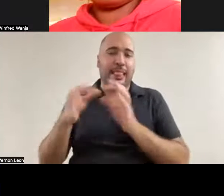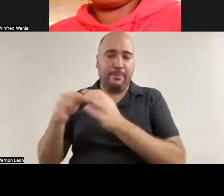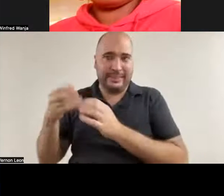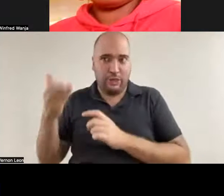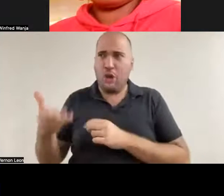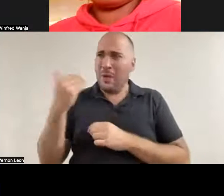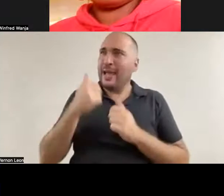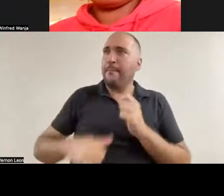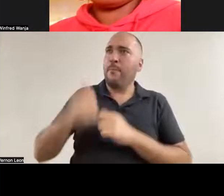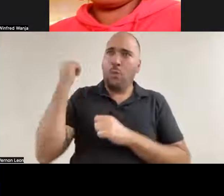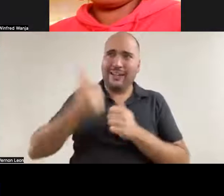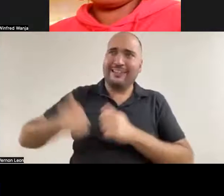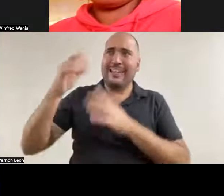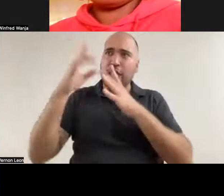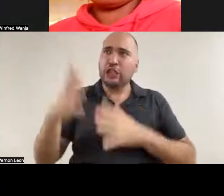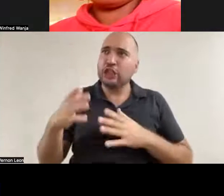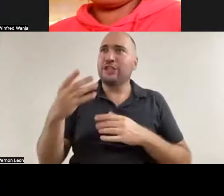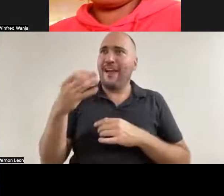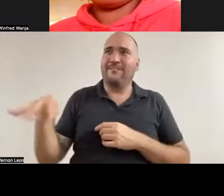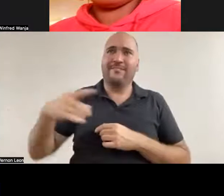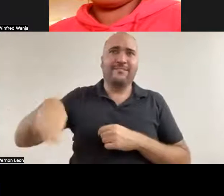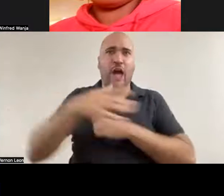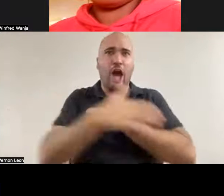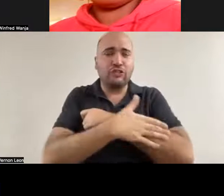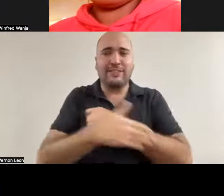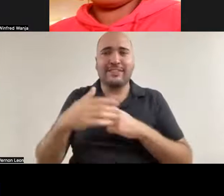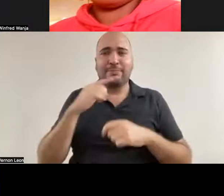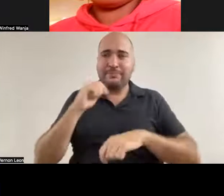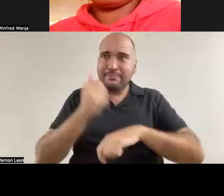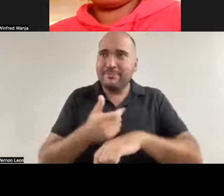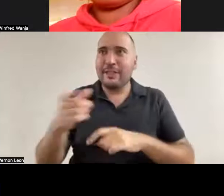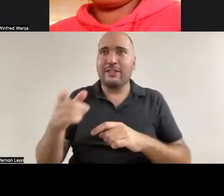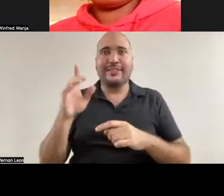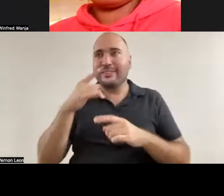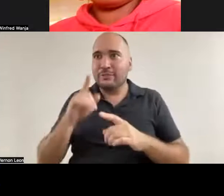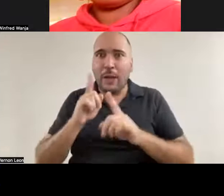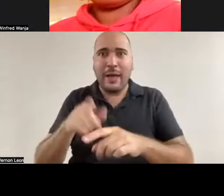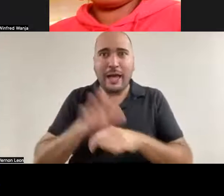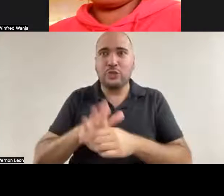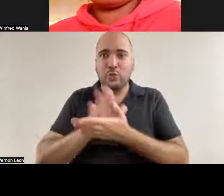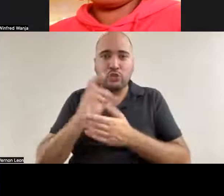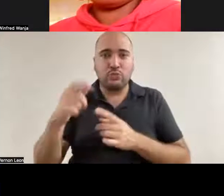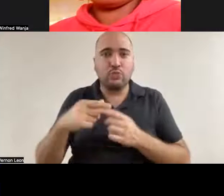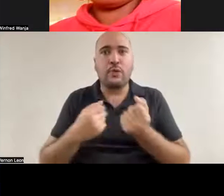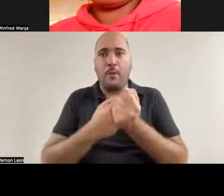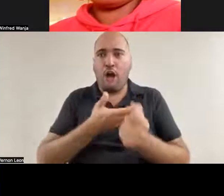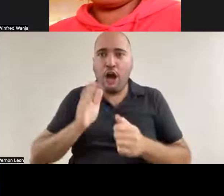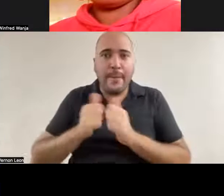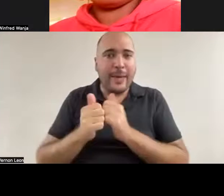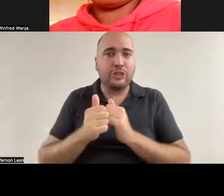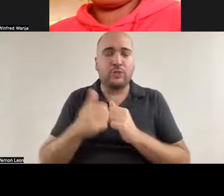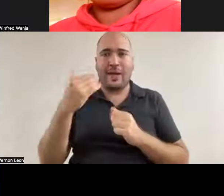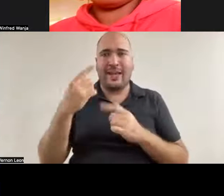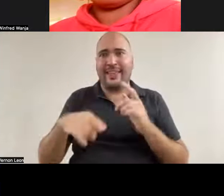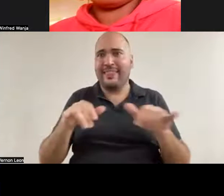this? Their kids would come on school trips to support our matches. Why can't the same